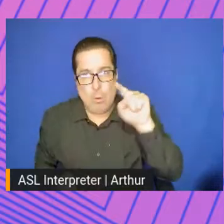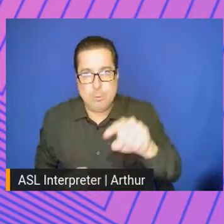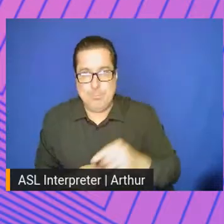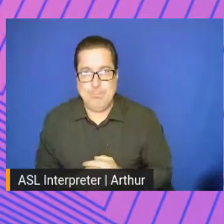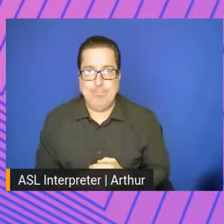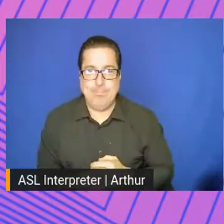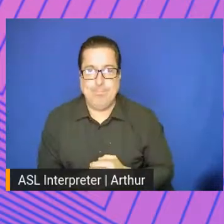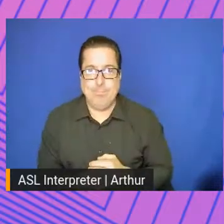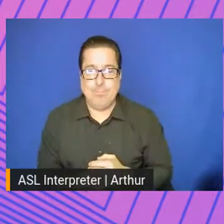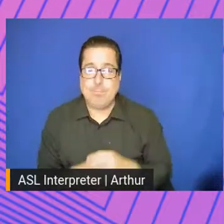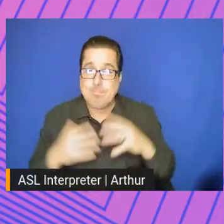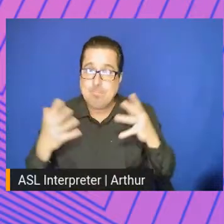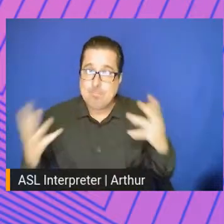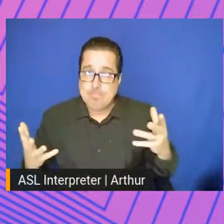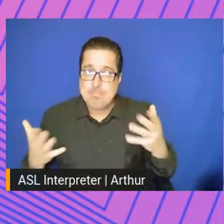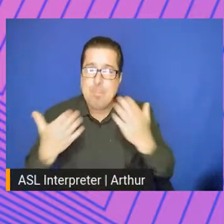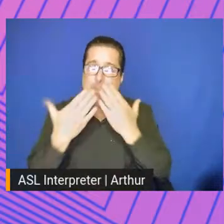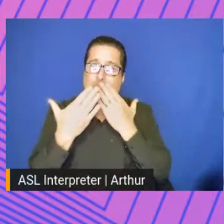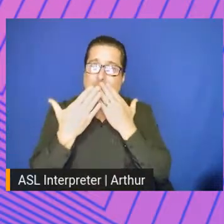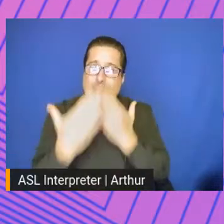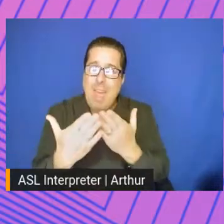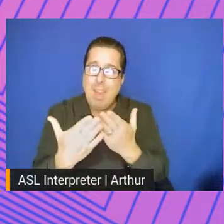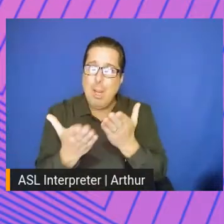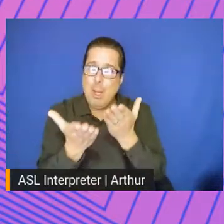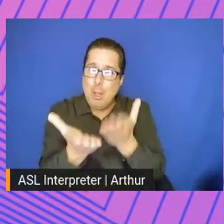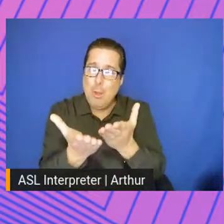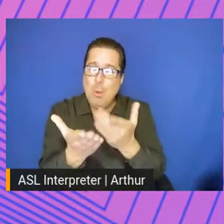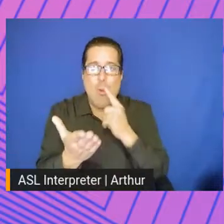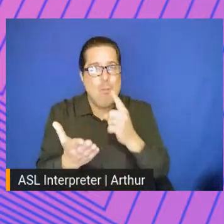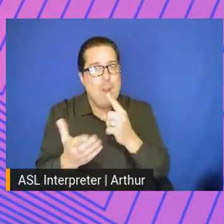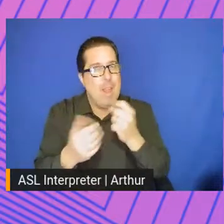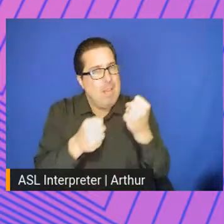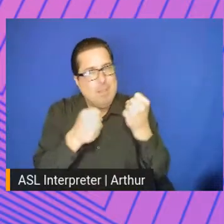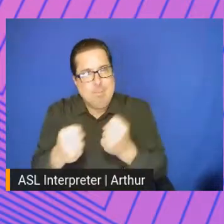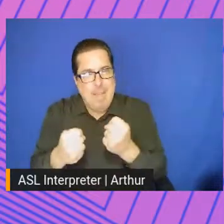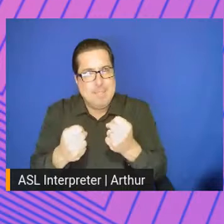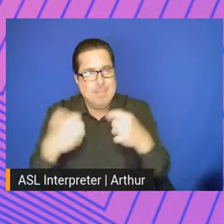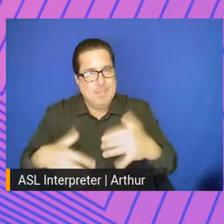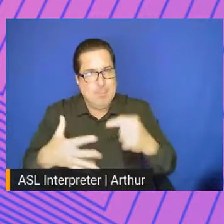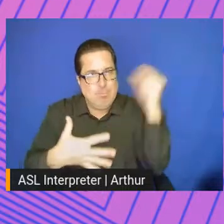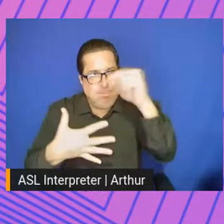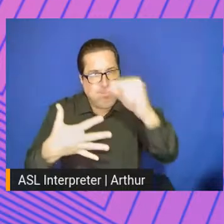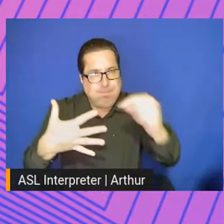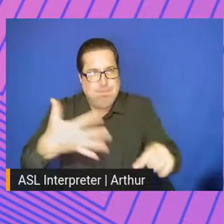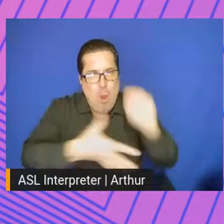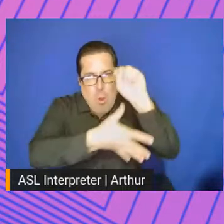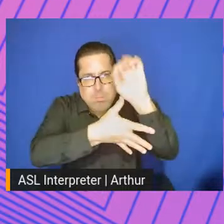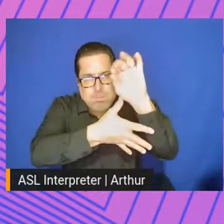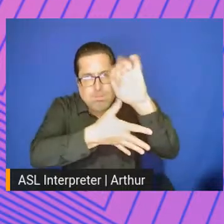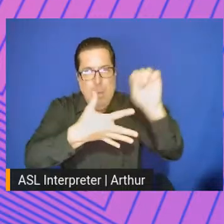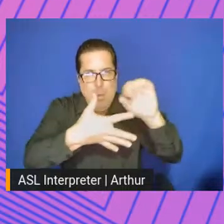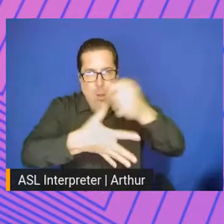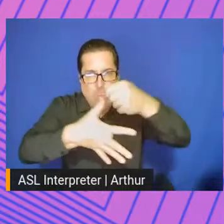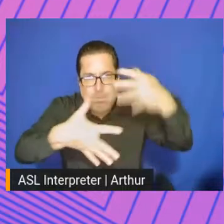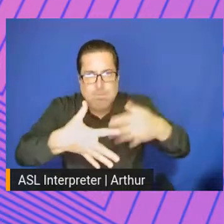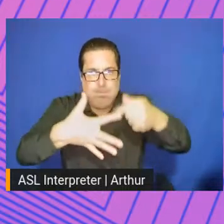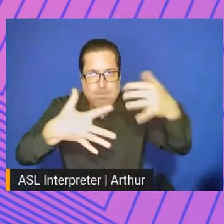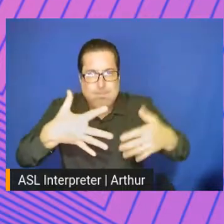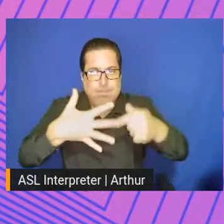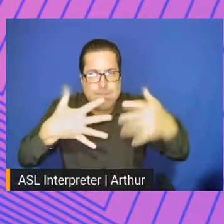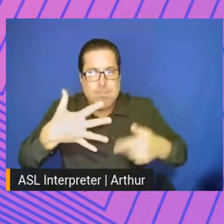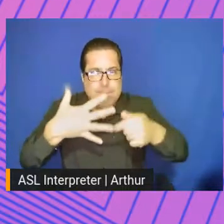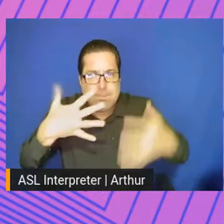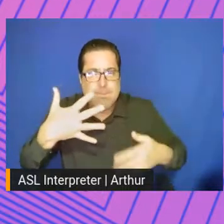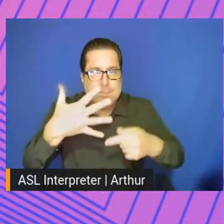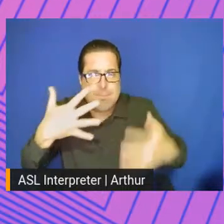So thank you. It was a very dense day, a lot of information. I hope you had the chance to hear the session, learn something new,